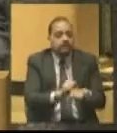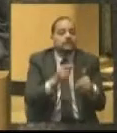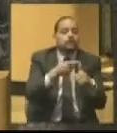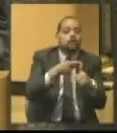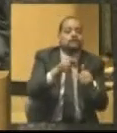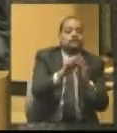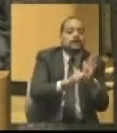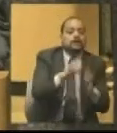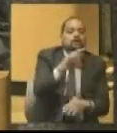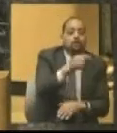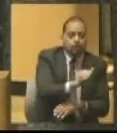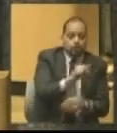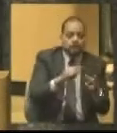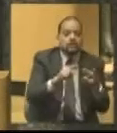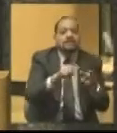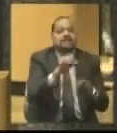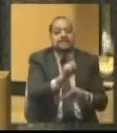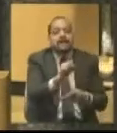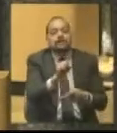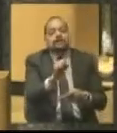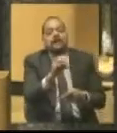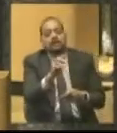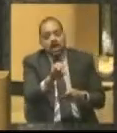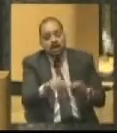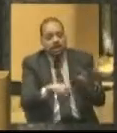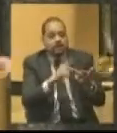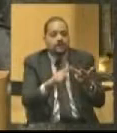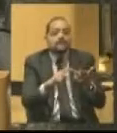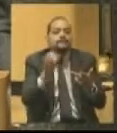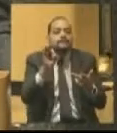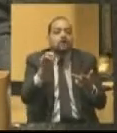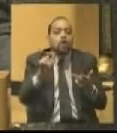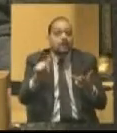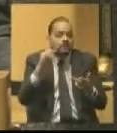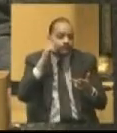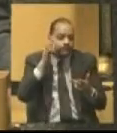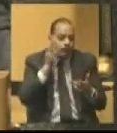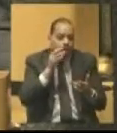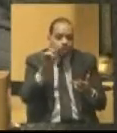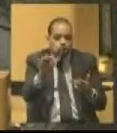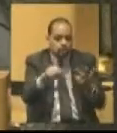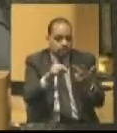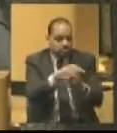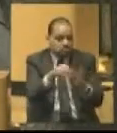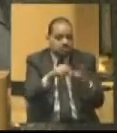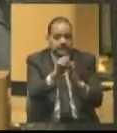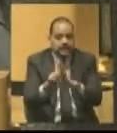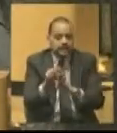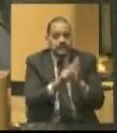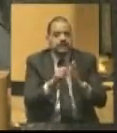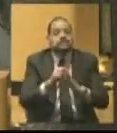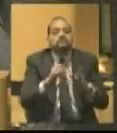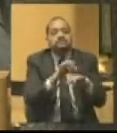and Florida. That order was clearly illegal and Lincoln revoked it. In short, Lincoln never told either Hunter or Fremont that